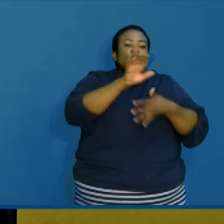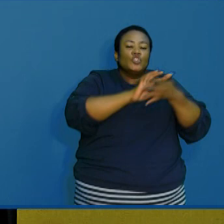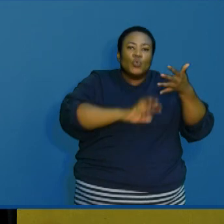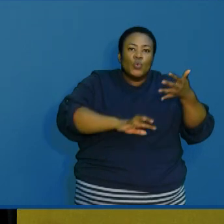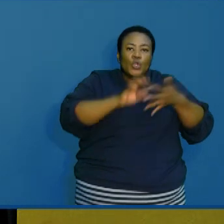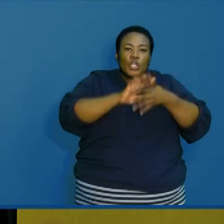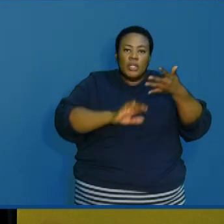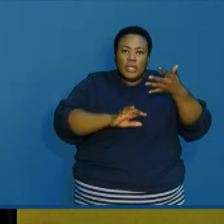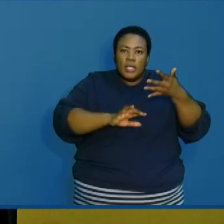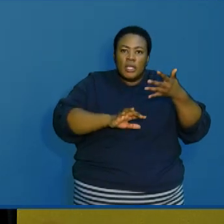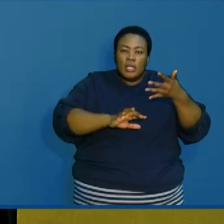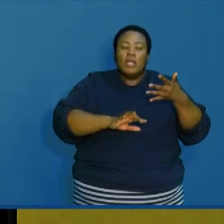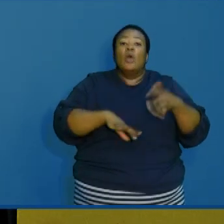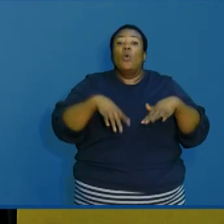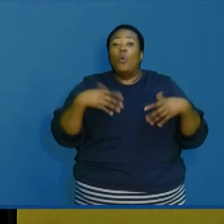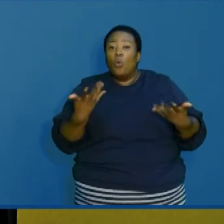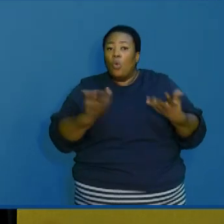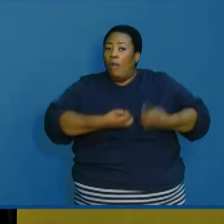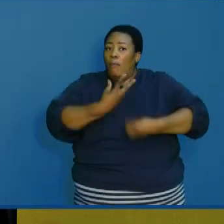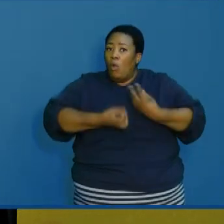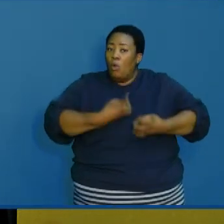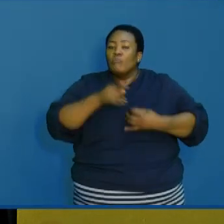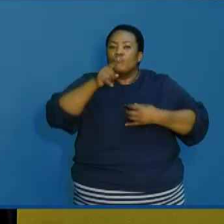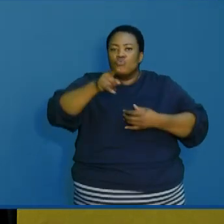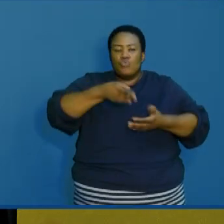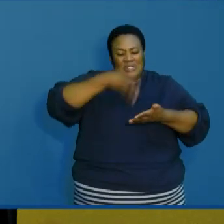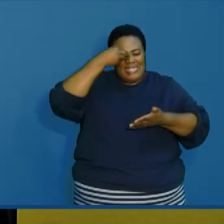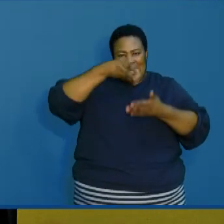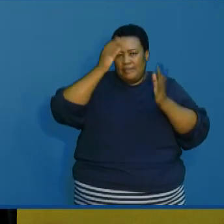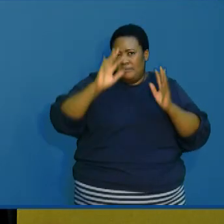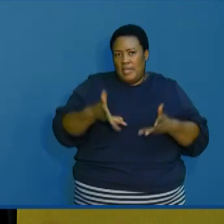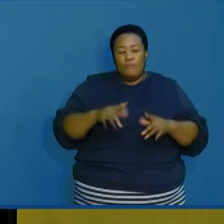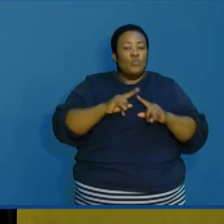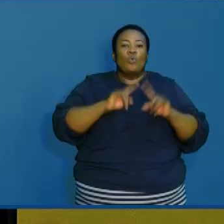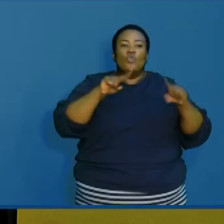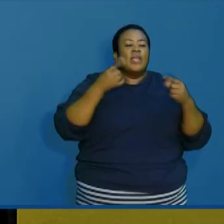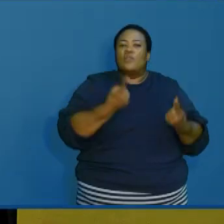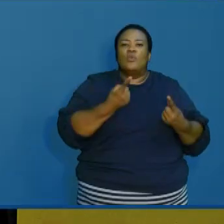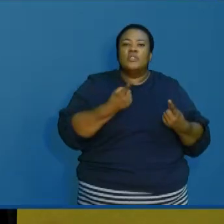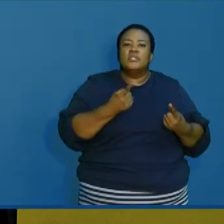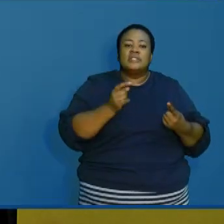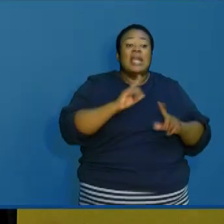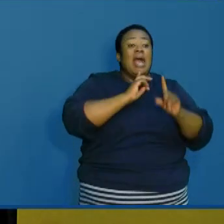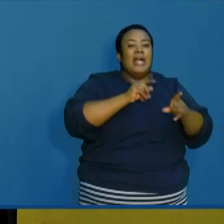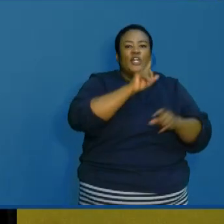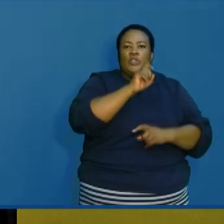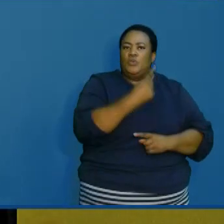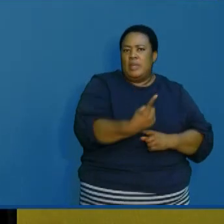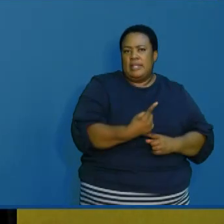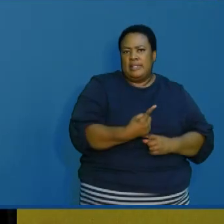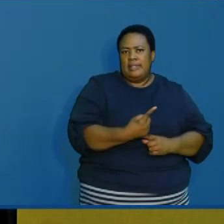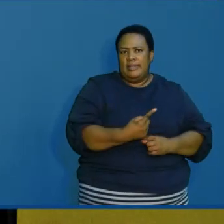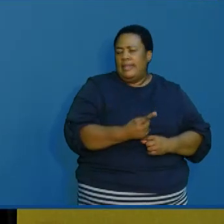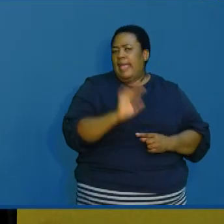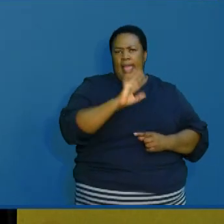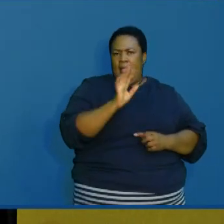You cannot just rush into answering question 1 just because you know 1 is where you